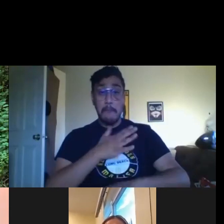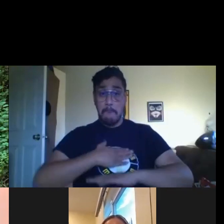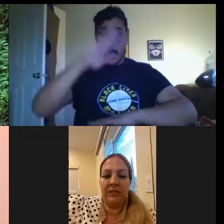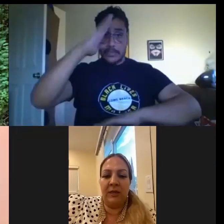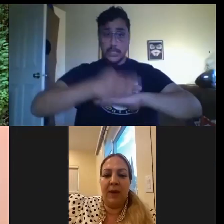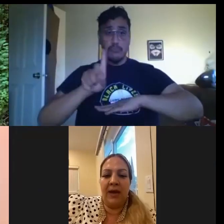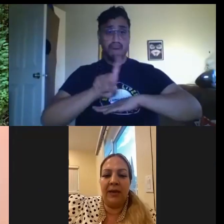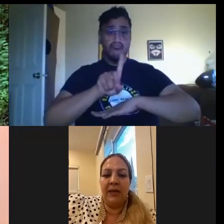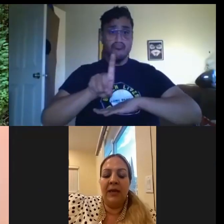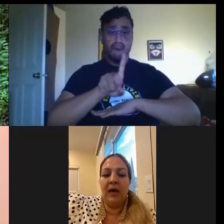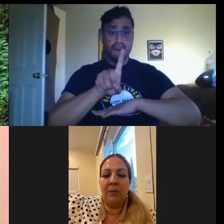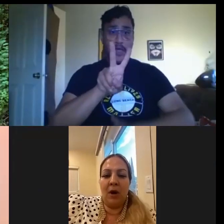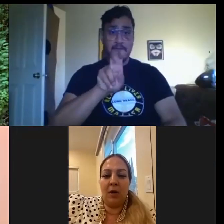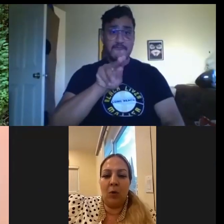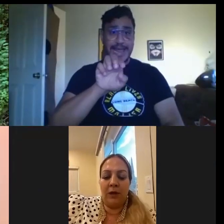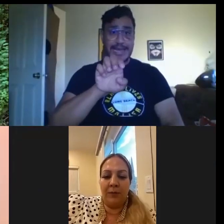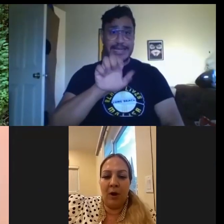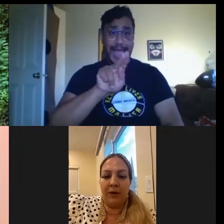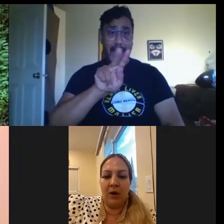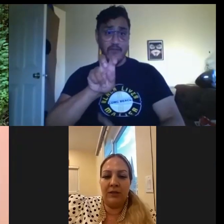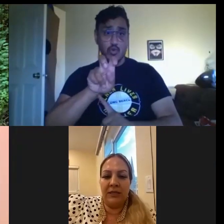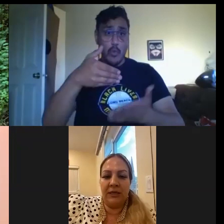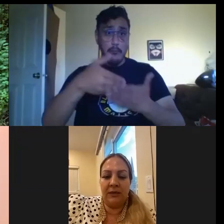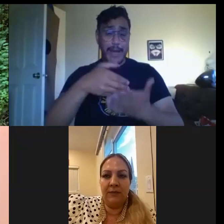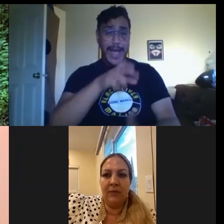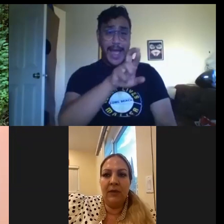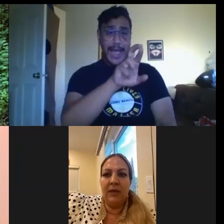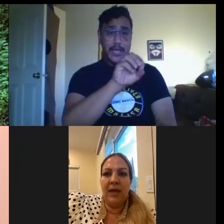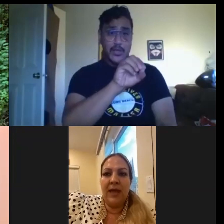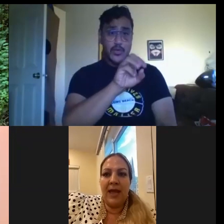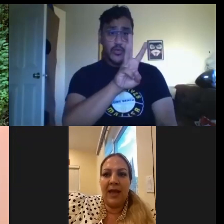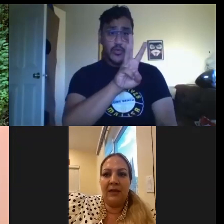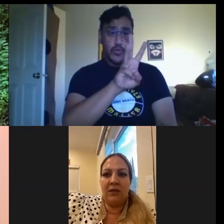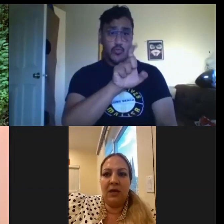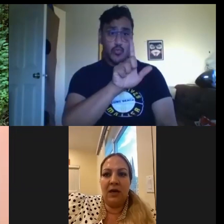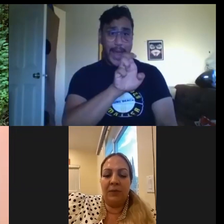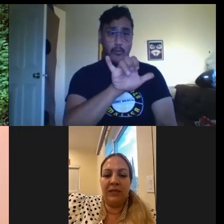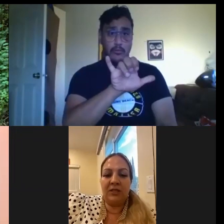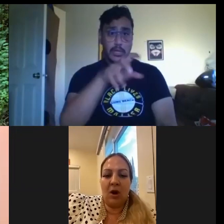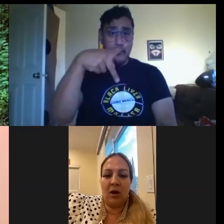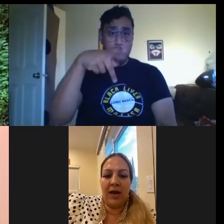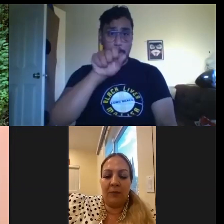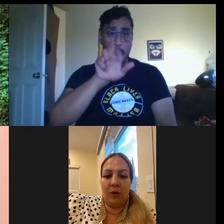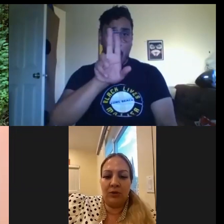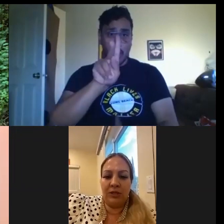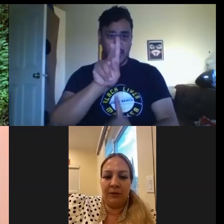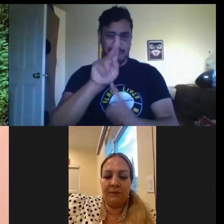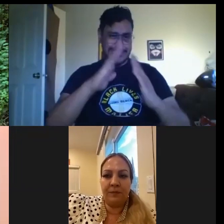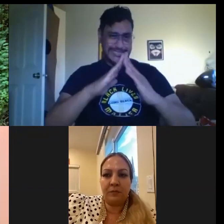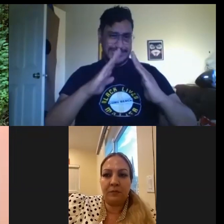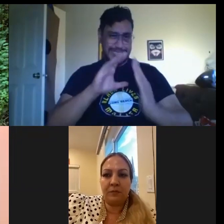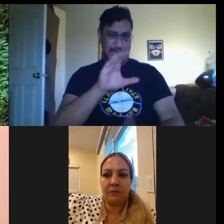in Gardena by a park, Raleigh Park in Gardena, and a police car had approached